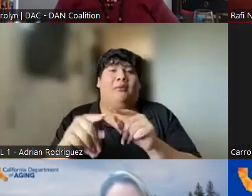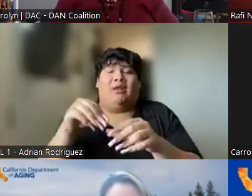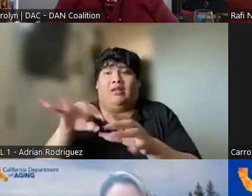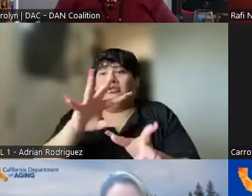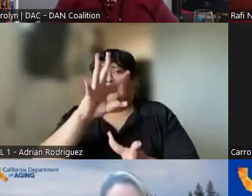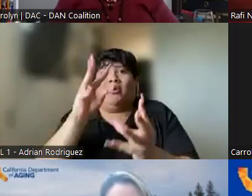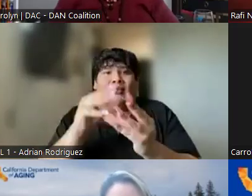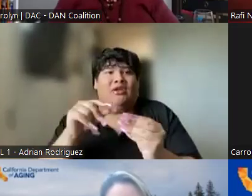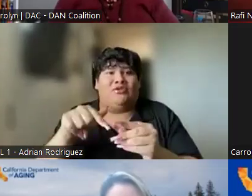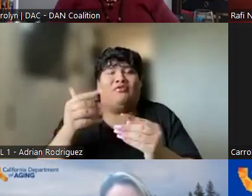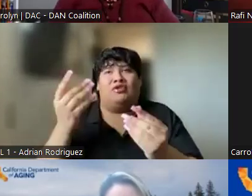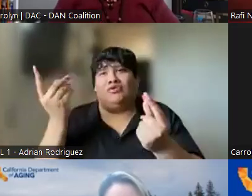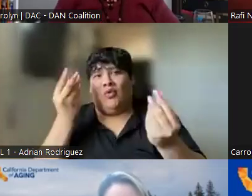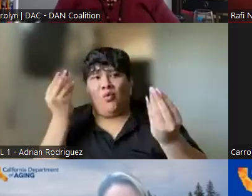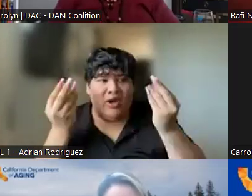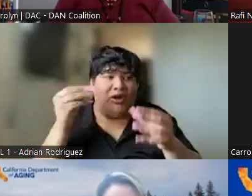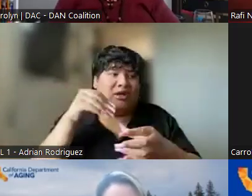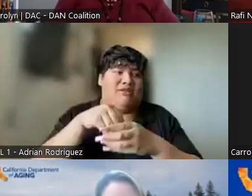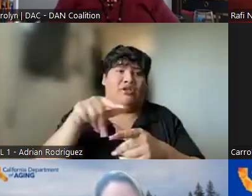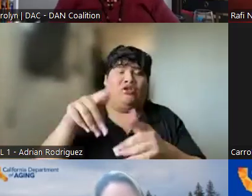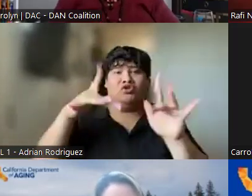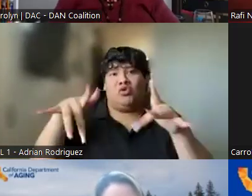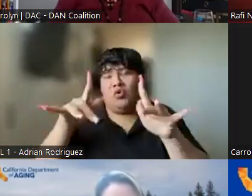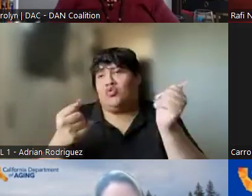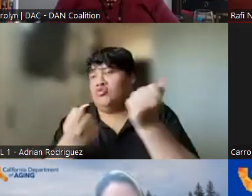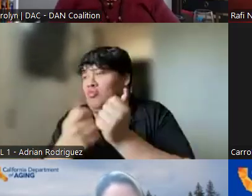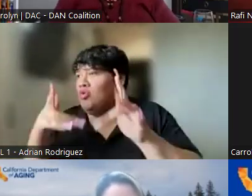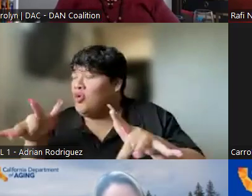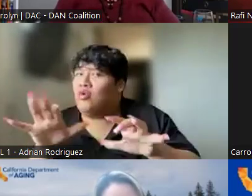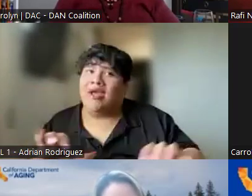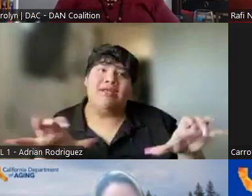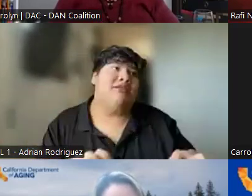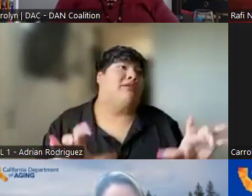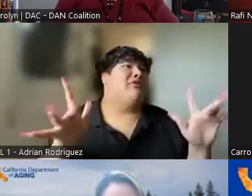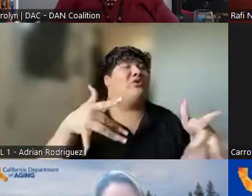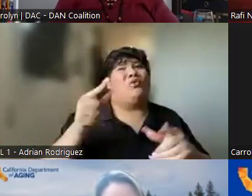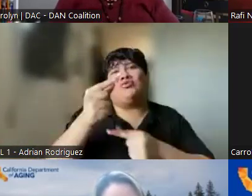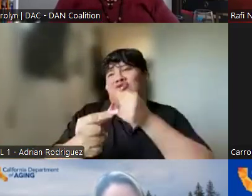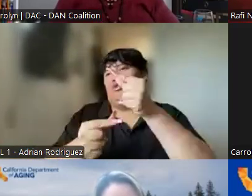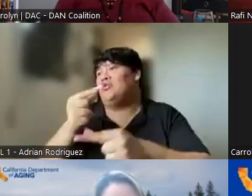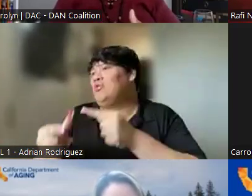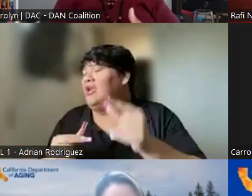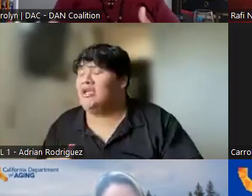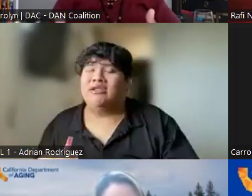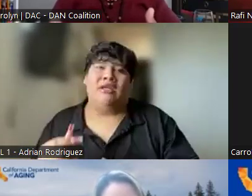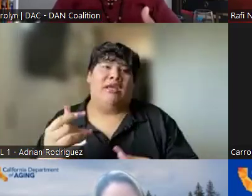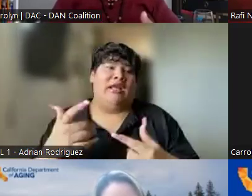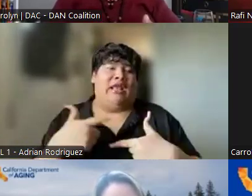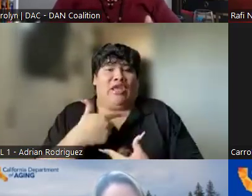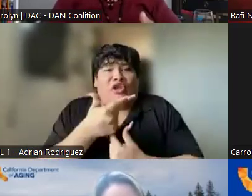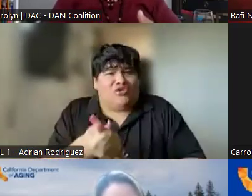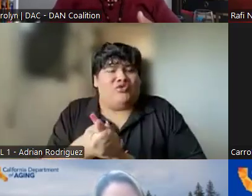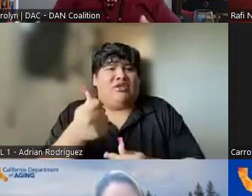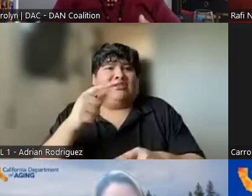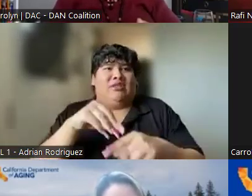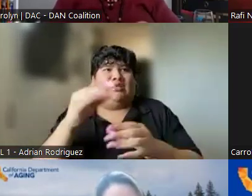of awareness as well as local support, local activity, local generation of interest, it's again that